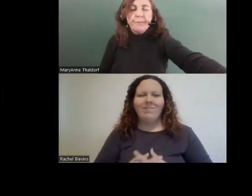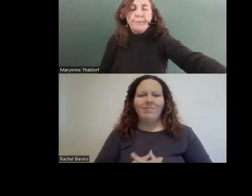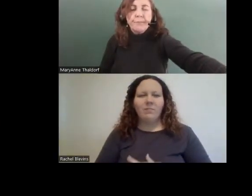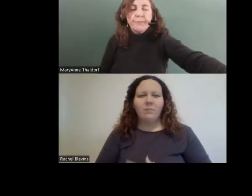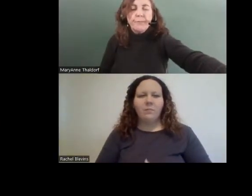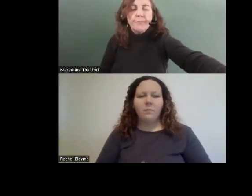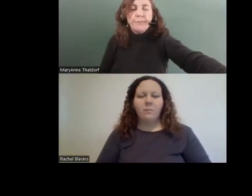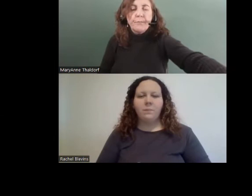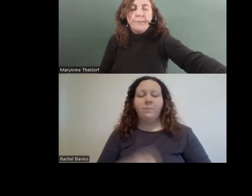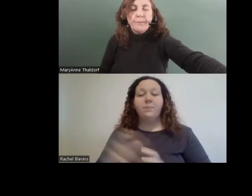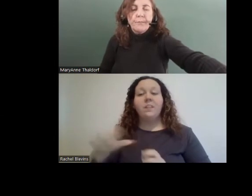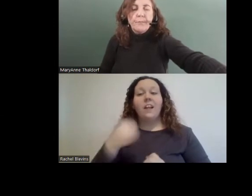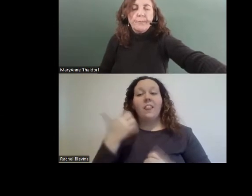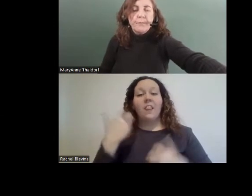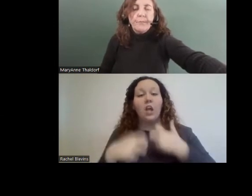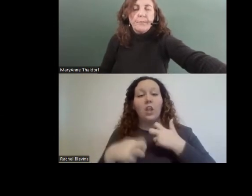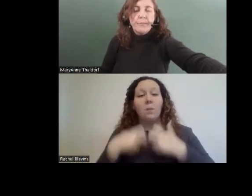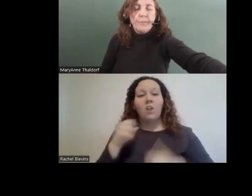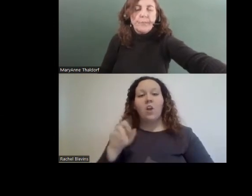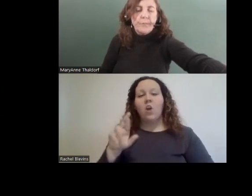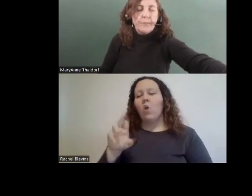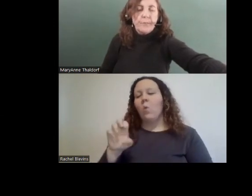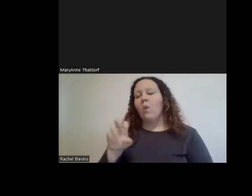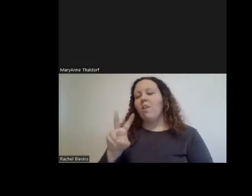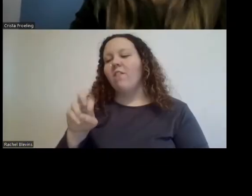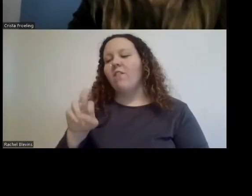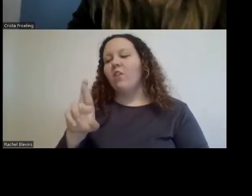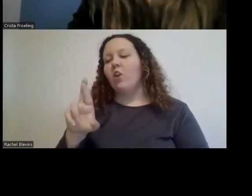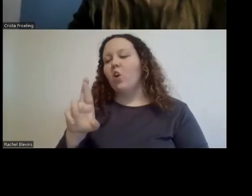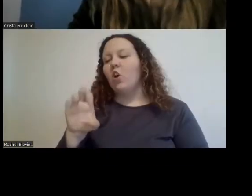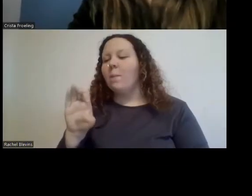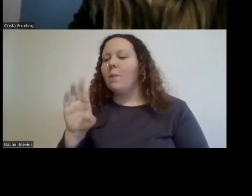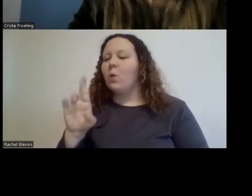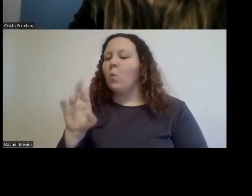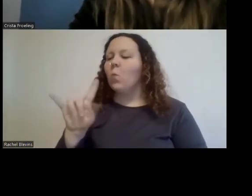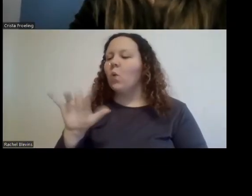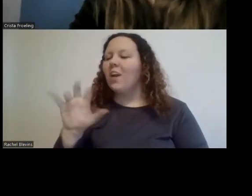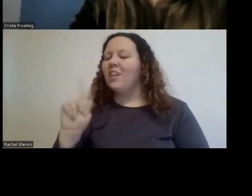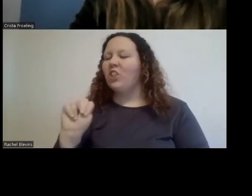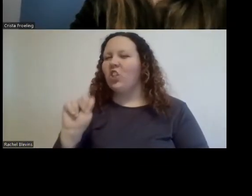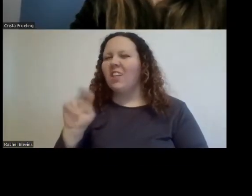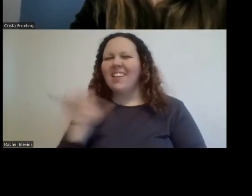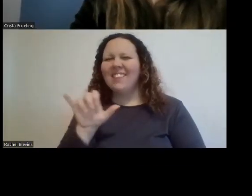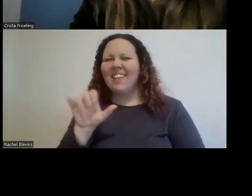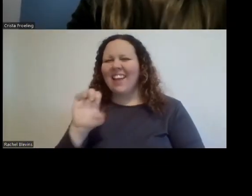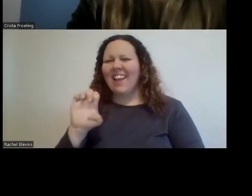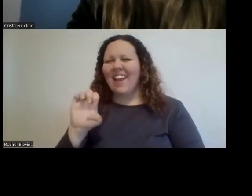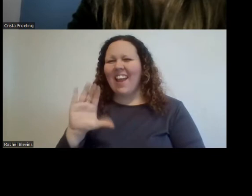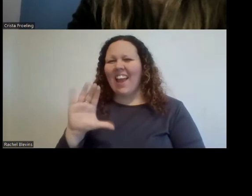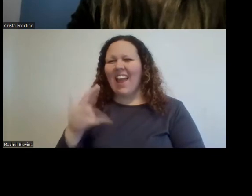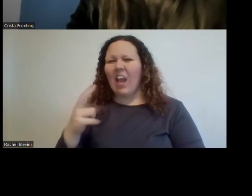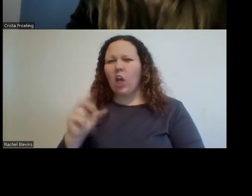The other problem is reverberation, and that's like an echo. So the sound bounces around a room.